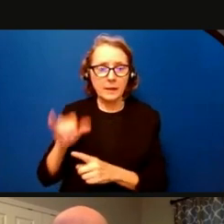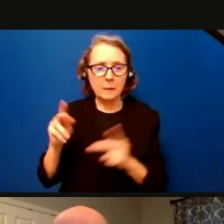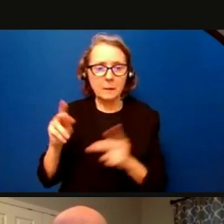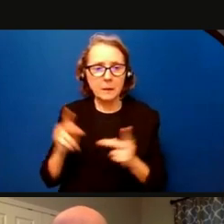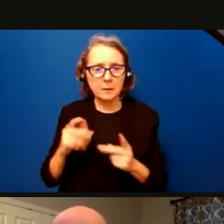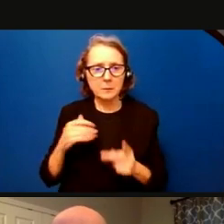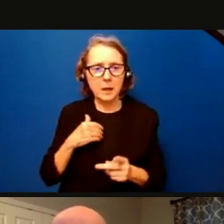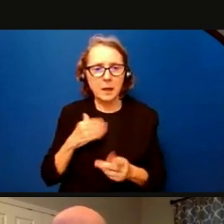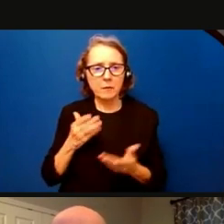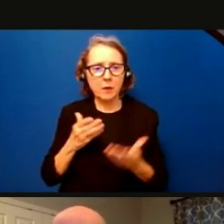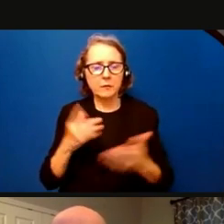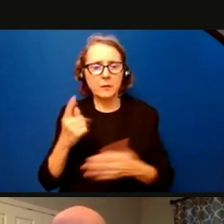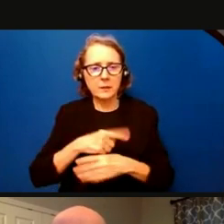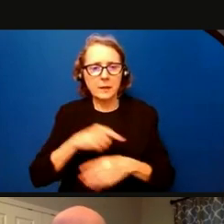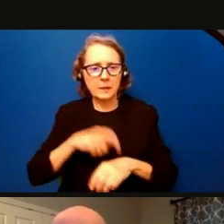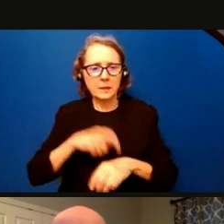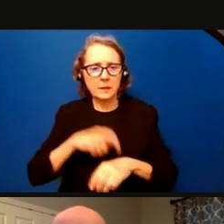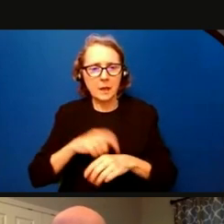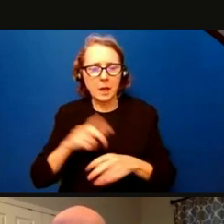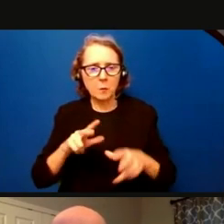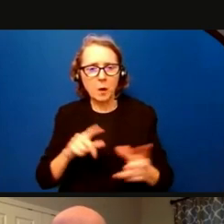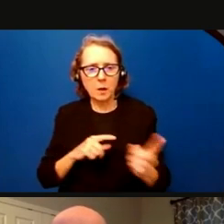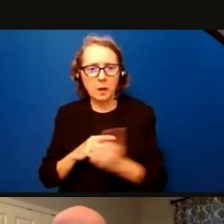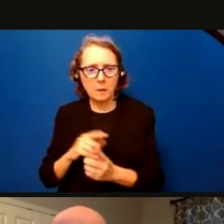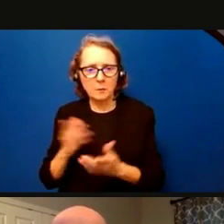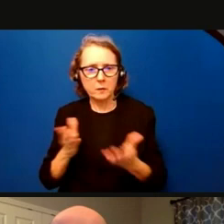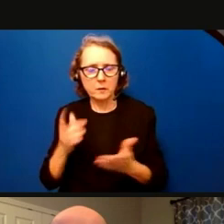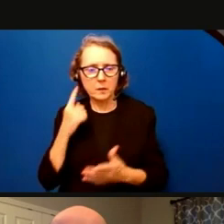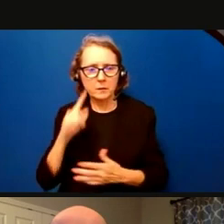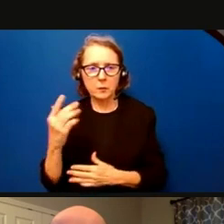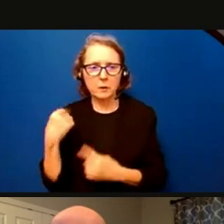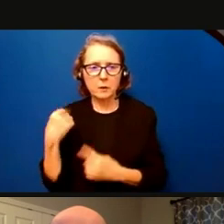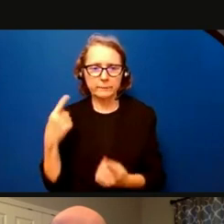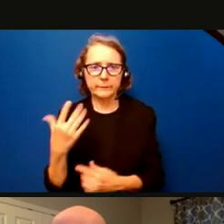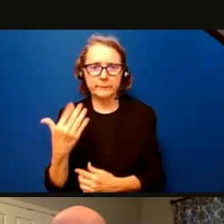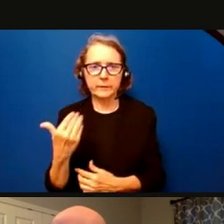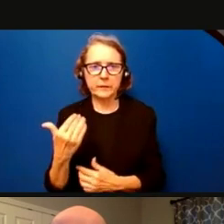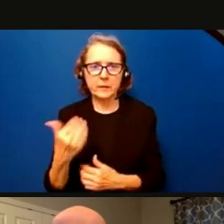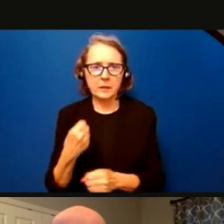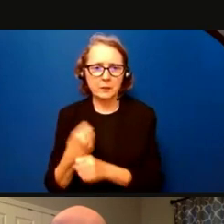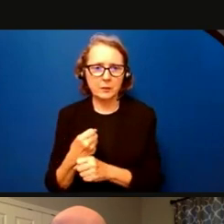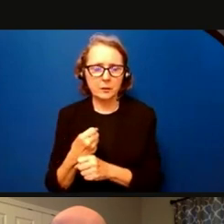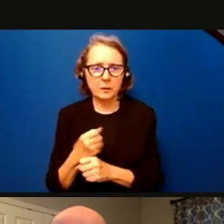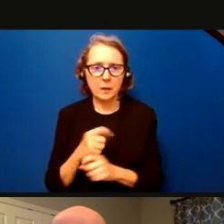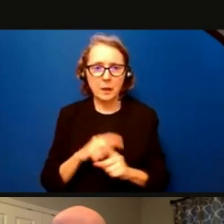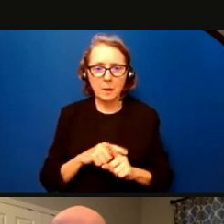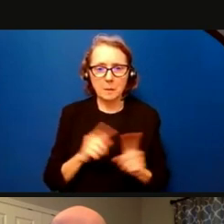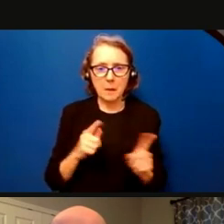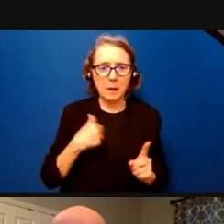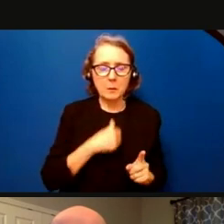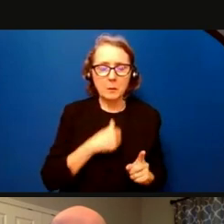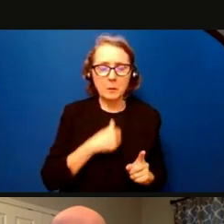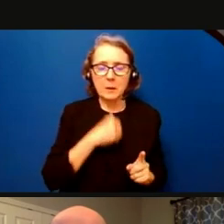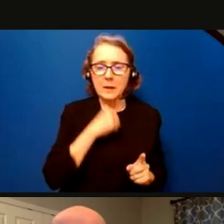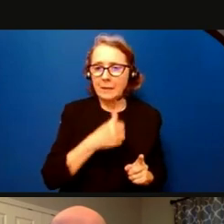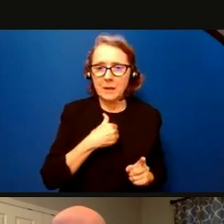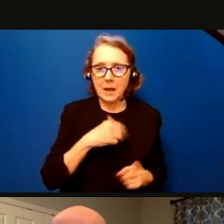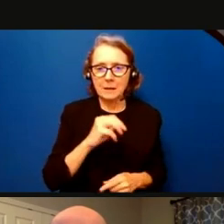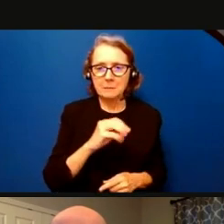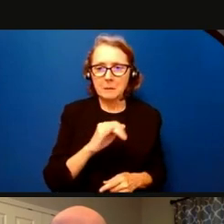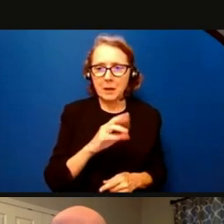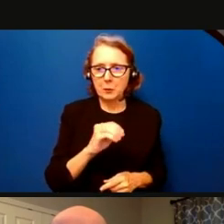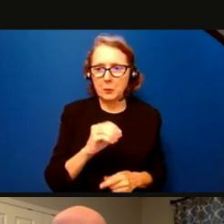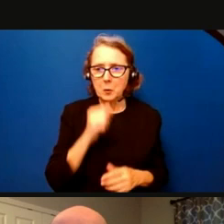have offered daytime walk-up services for 15 years, but we haven't had micro sheltering for